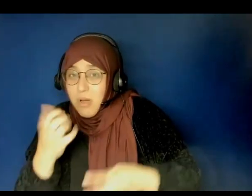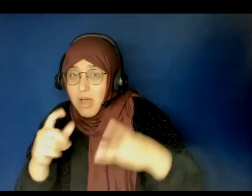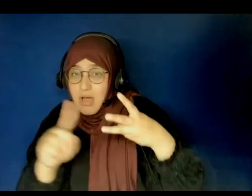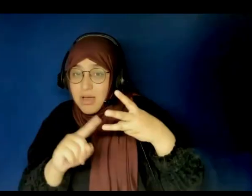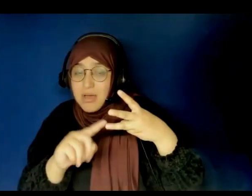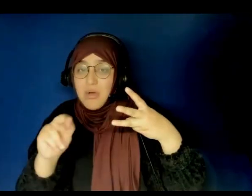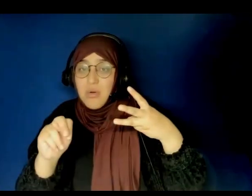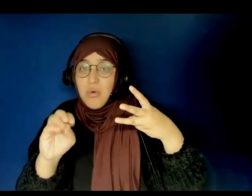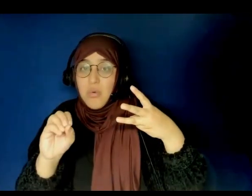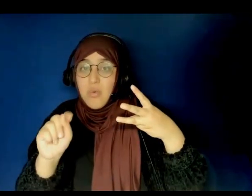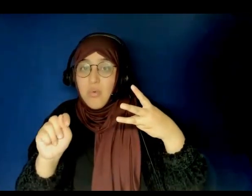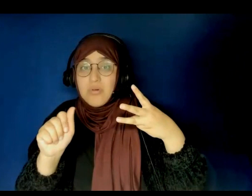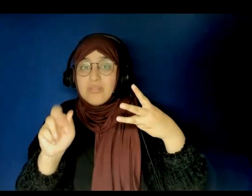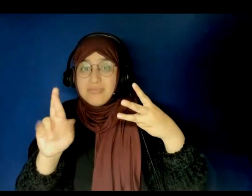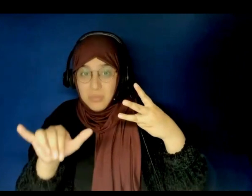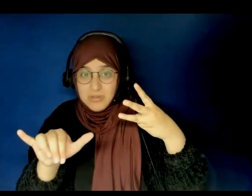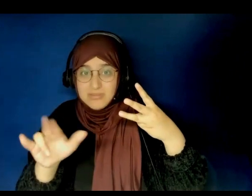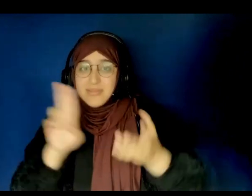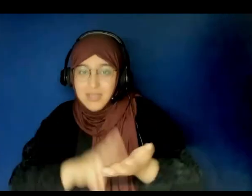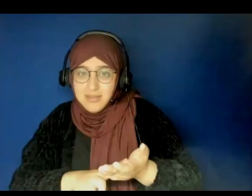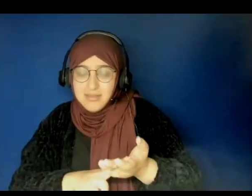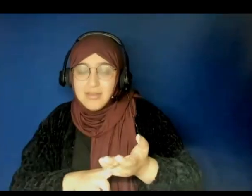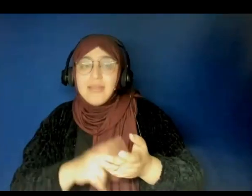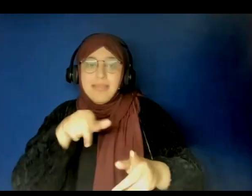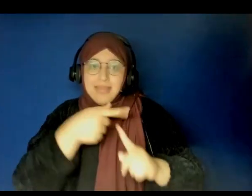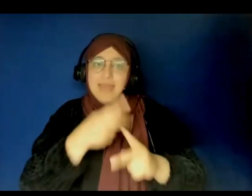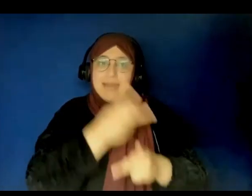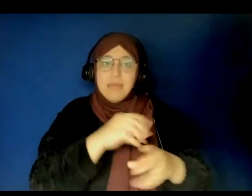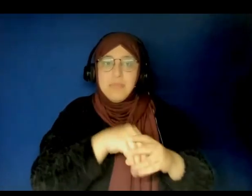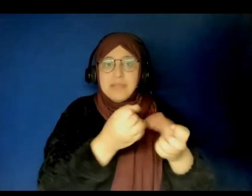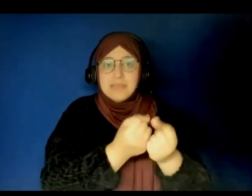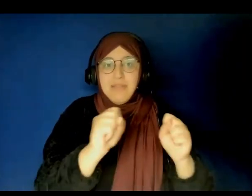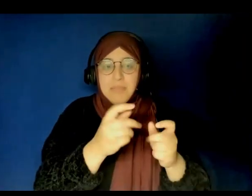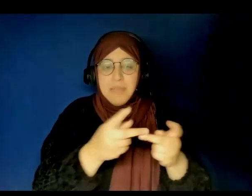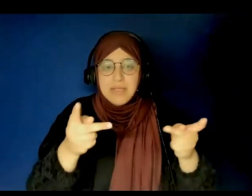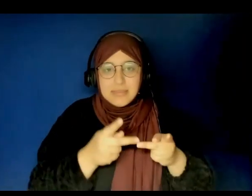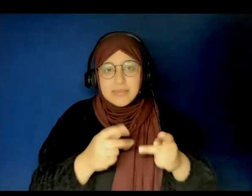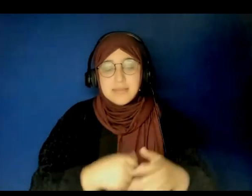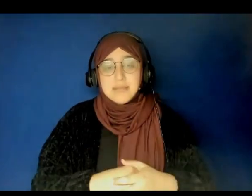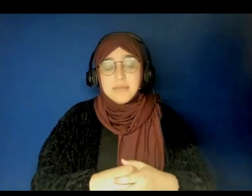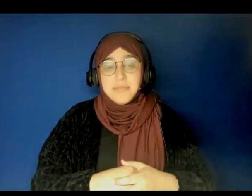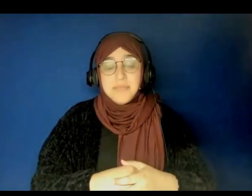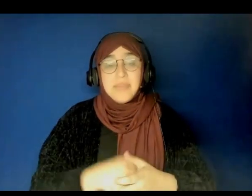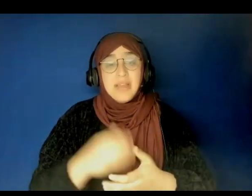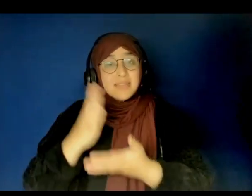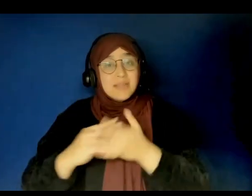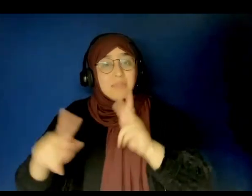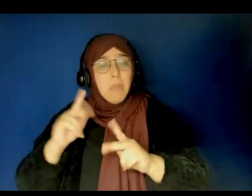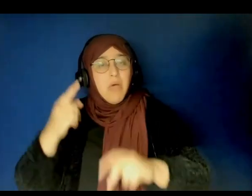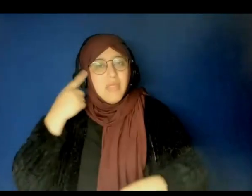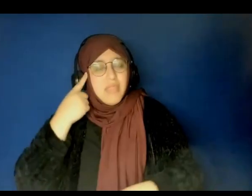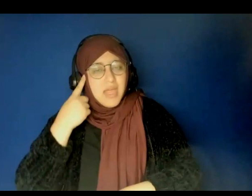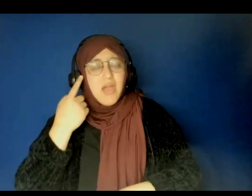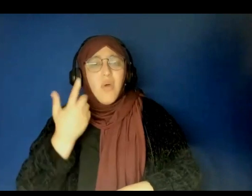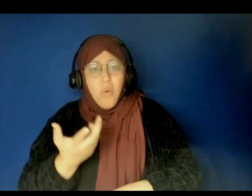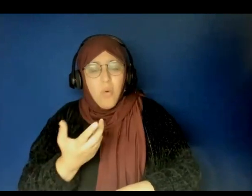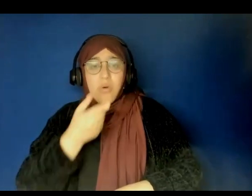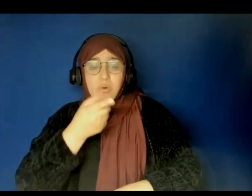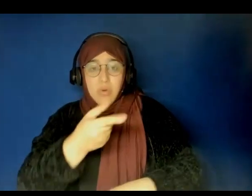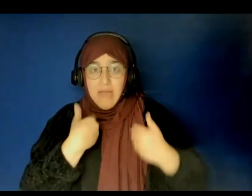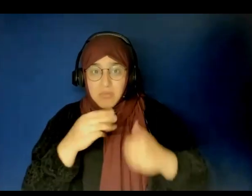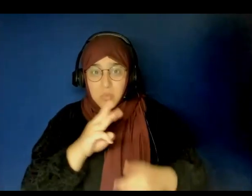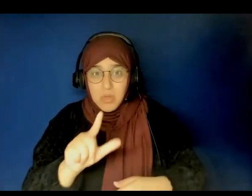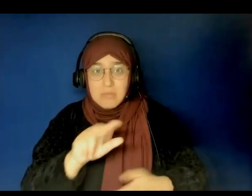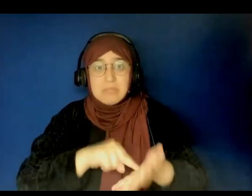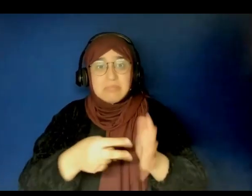kept in a safe place. Some people think that you have to take a will and register it with your local